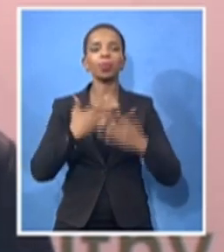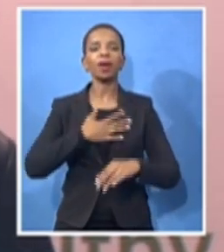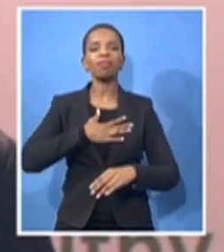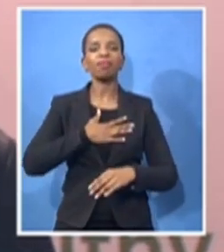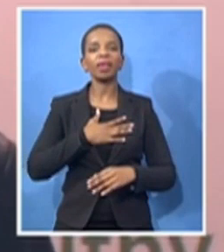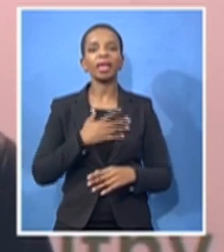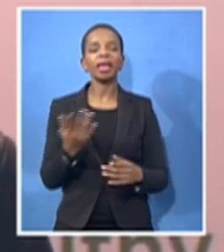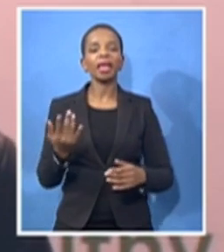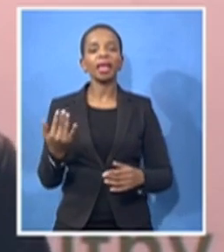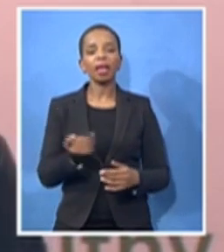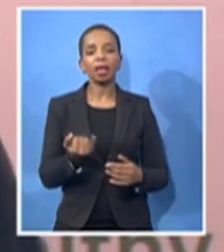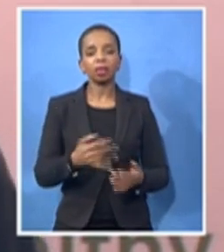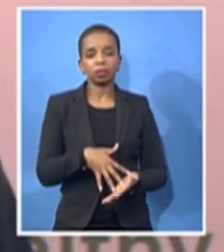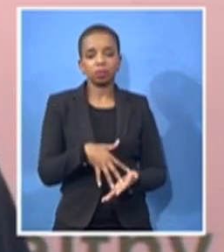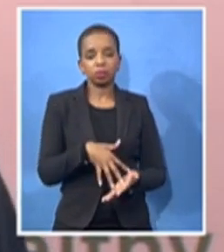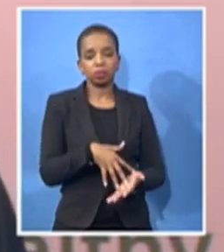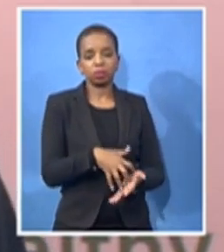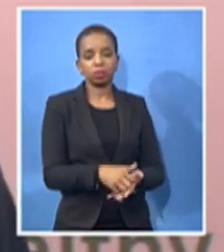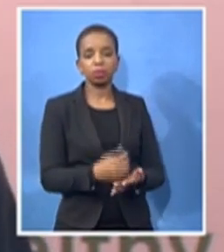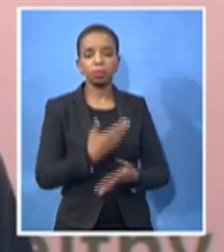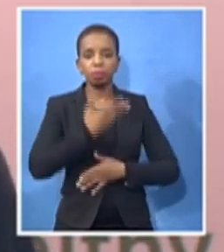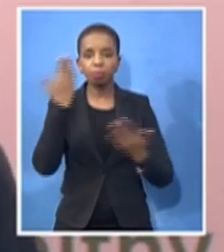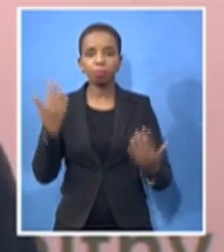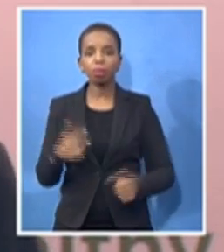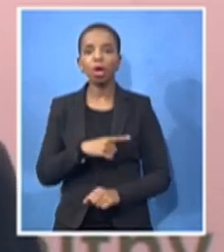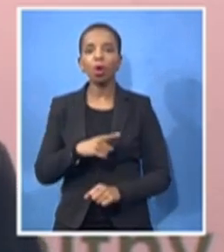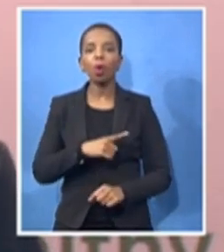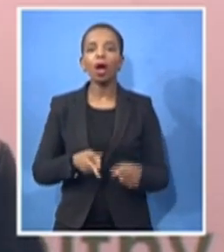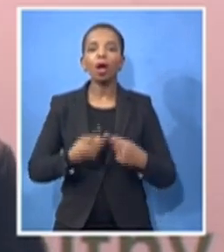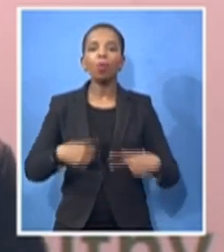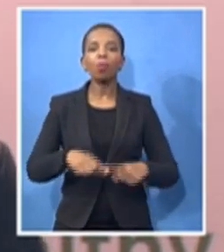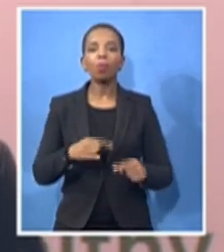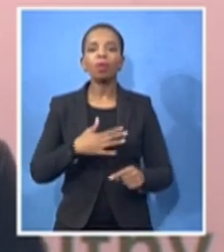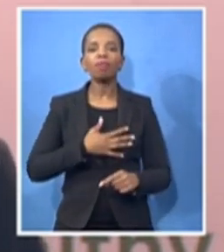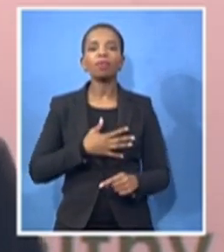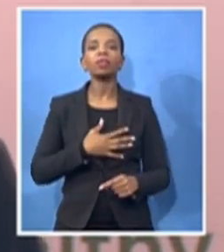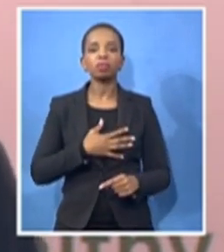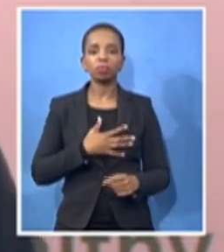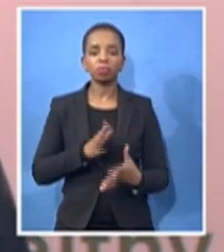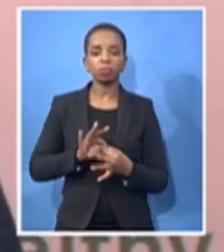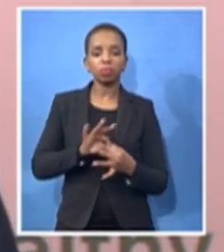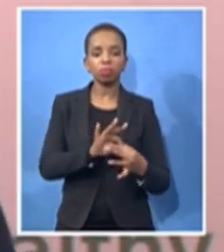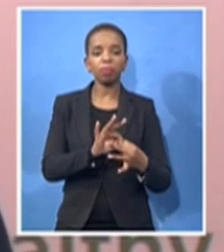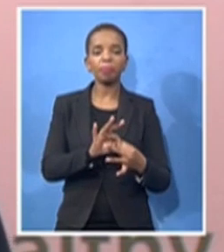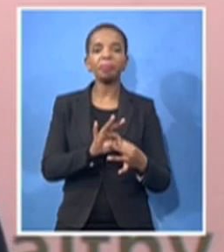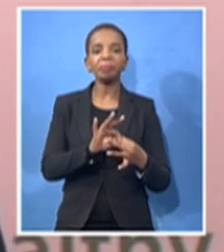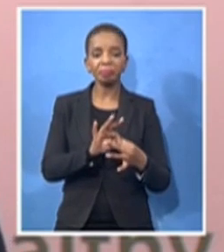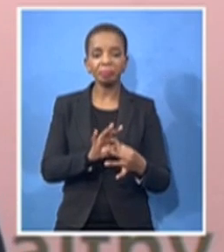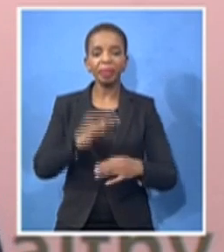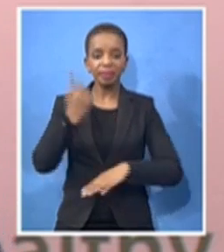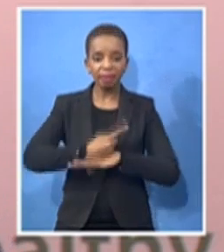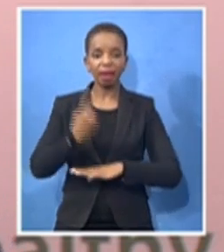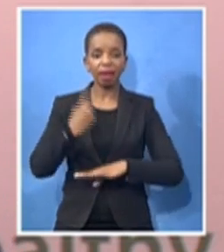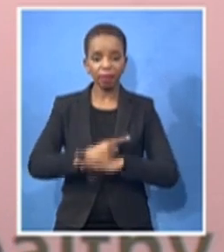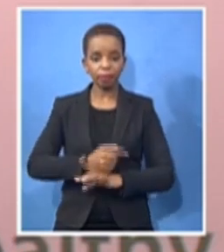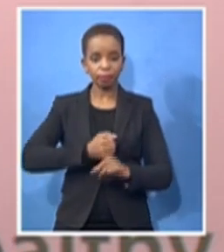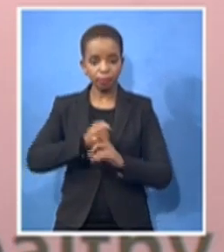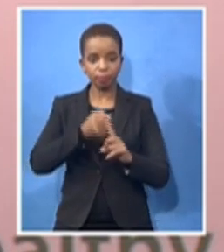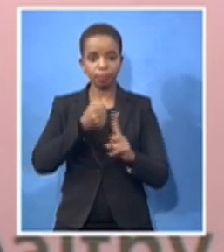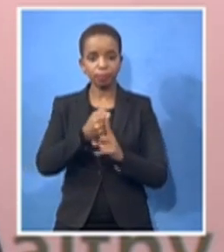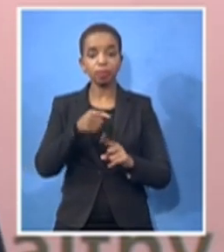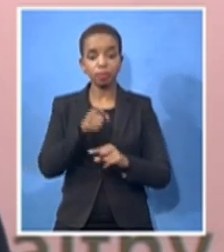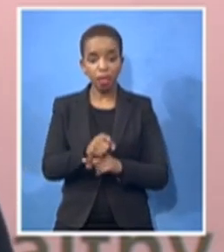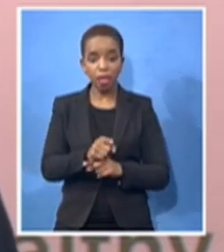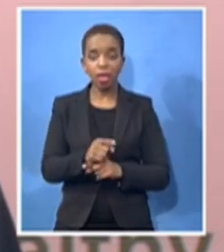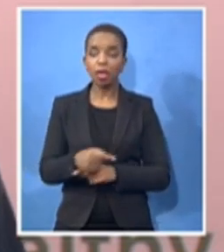very committed leadership, which is always on a daily basis giving us the direction. But I also want to thank you, Premier, and